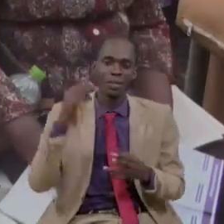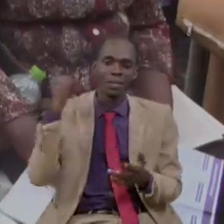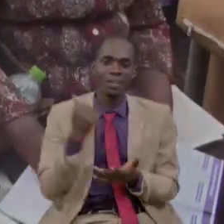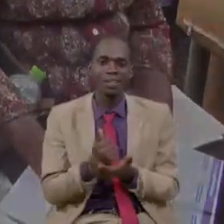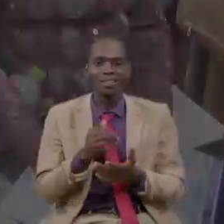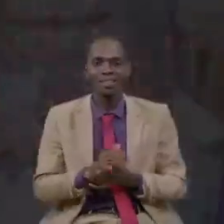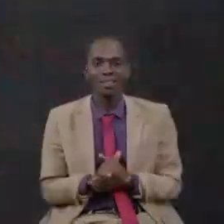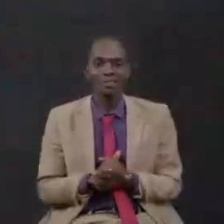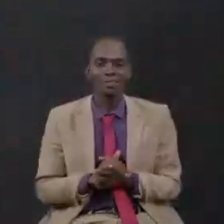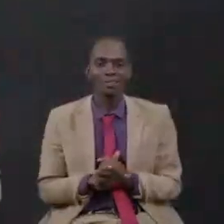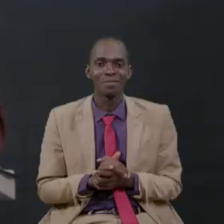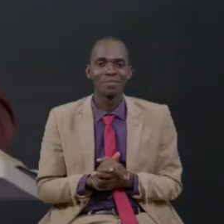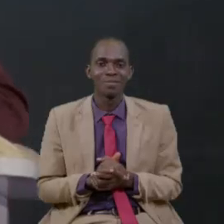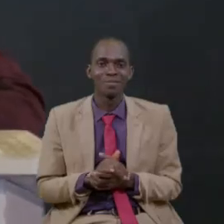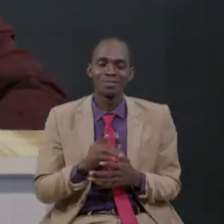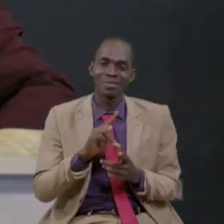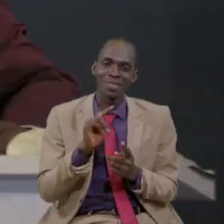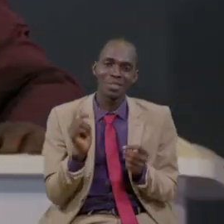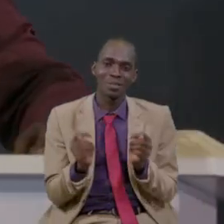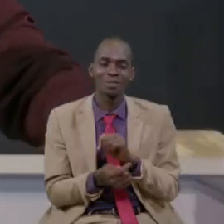Transform, transform. What's T?